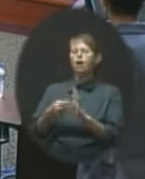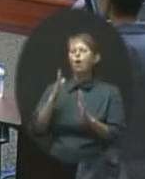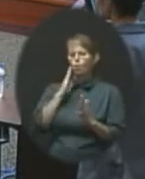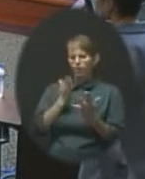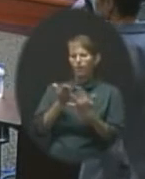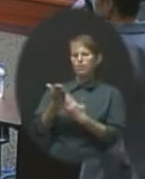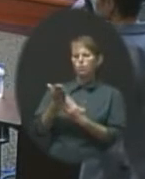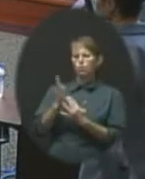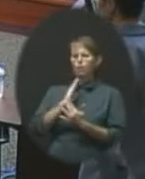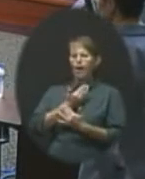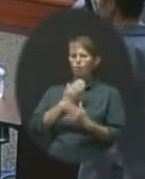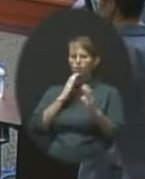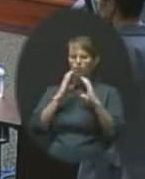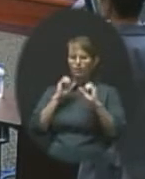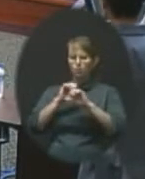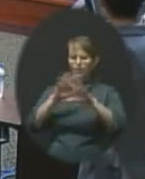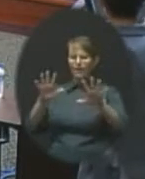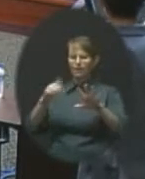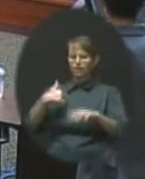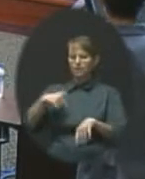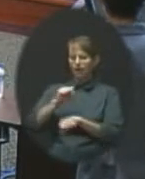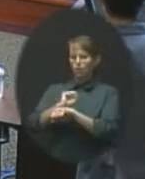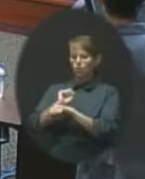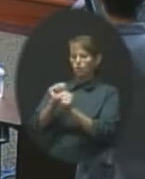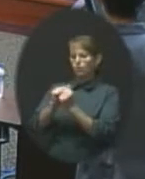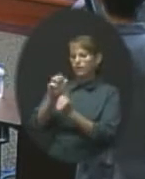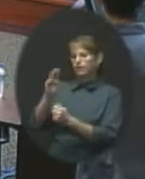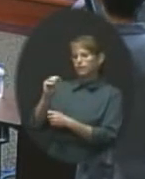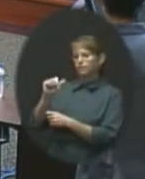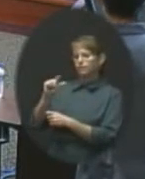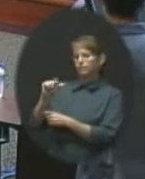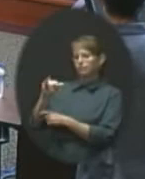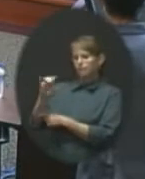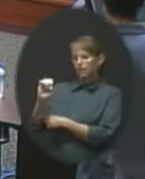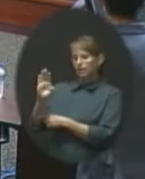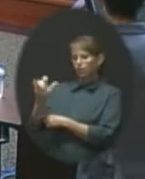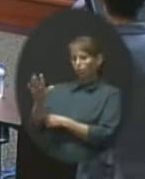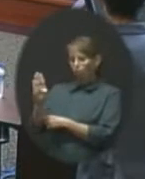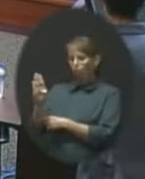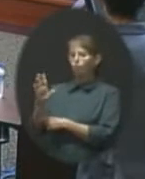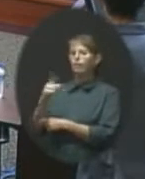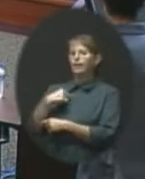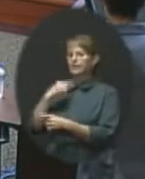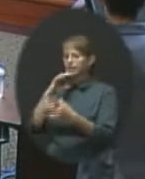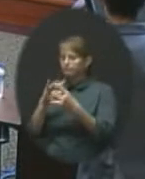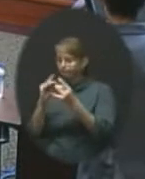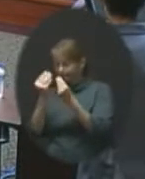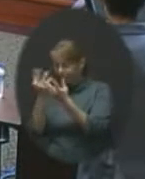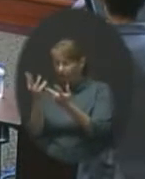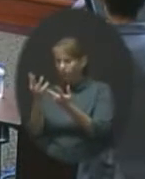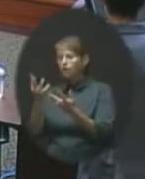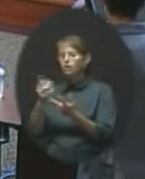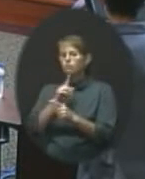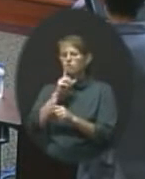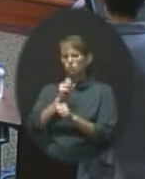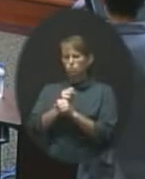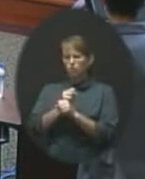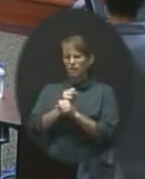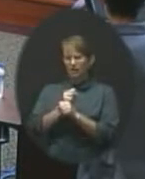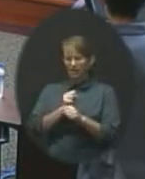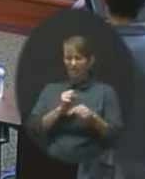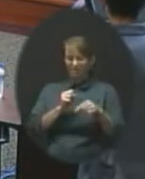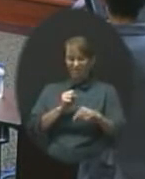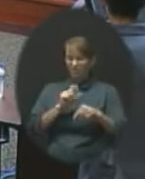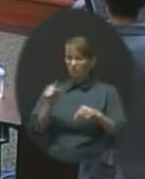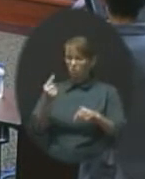Maggie and as we tell the story of our schools, and that that we are sharing that, because truly this is one little piece of data.